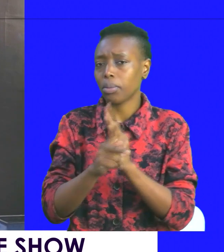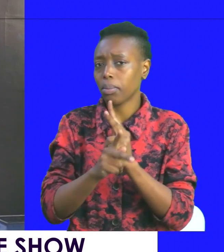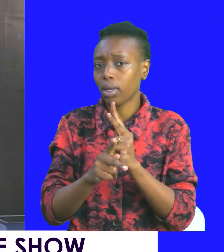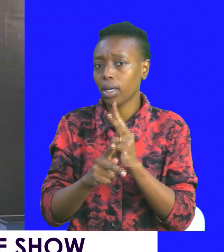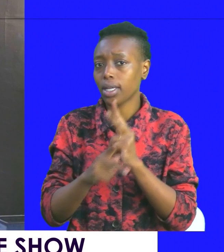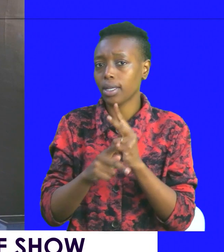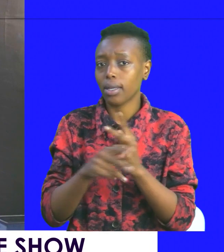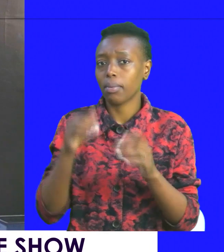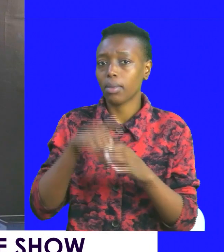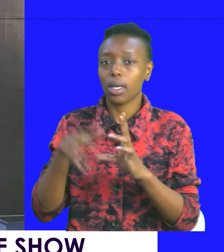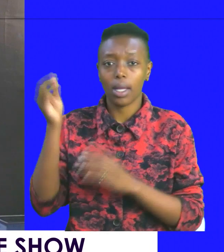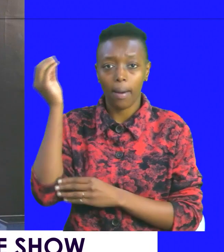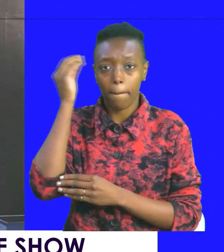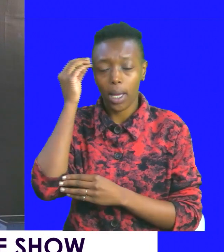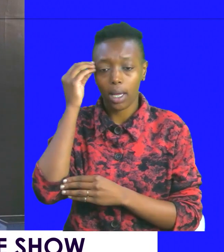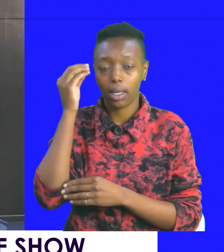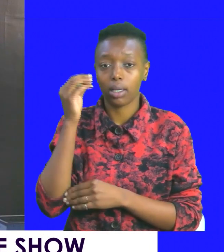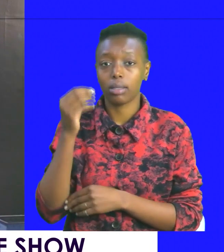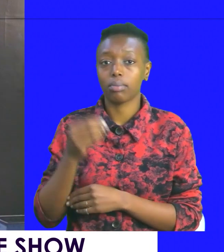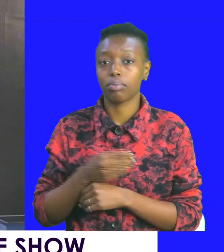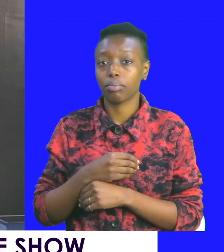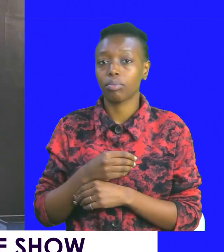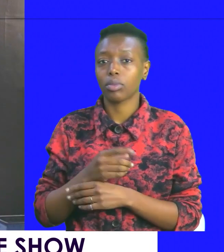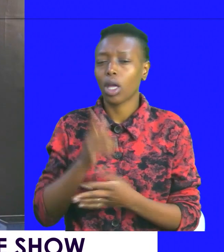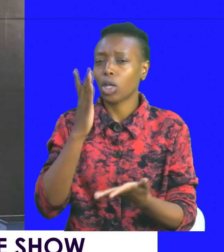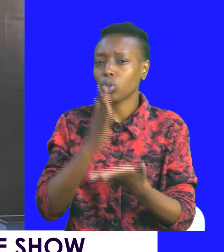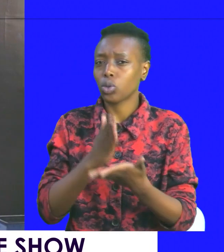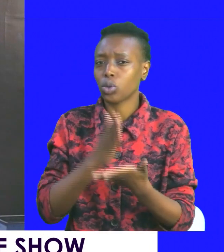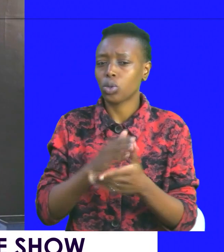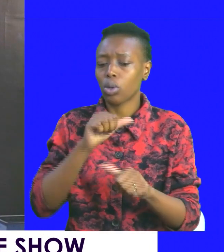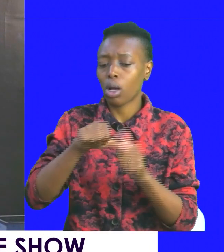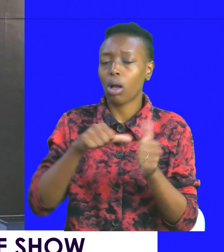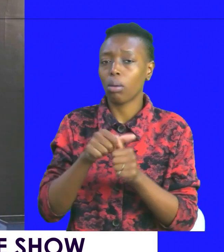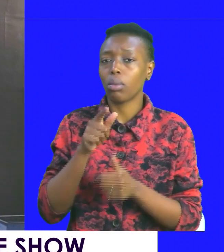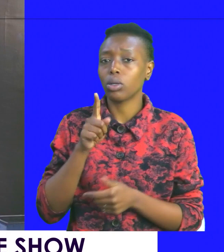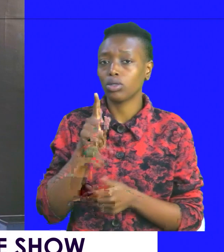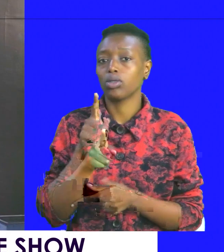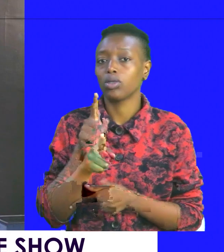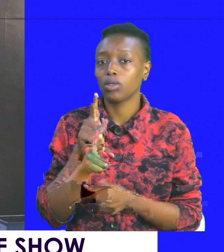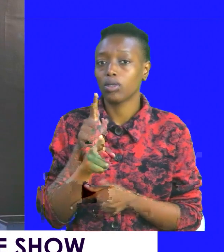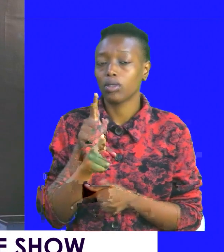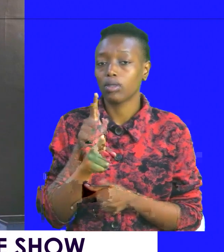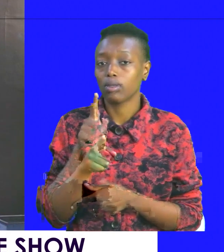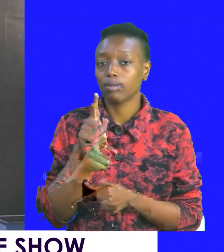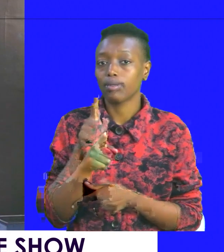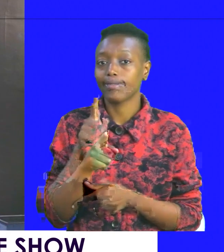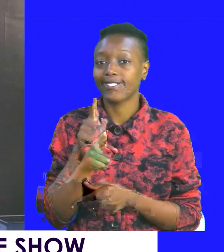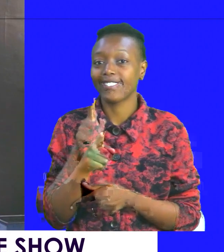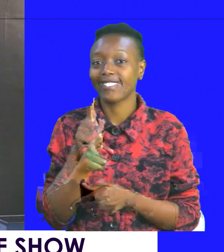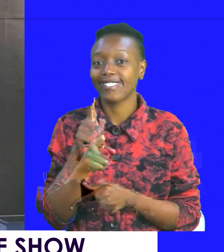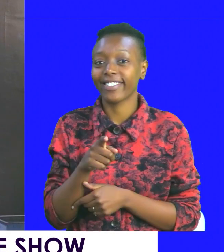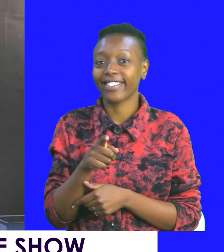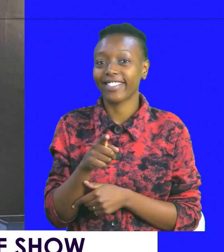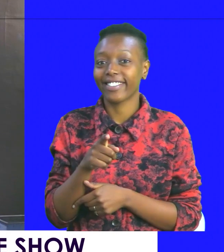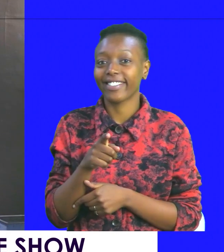are honest about you, truthful about you, because there is a certain truth, there is a